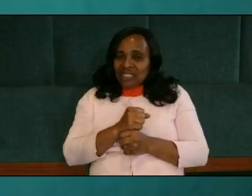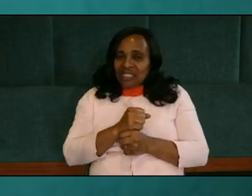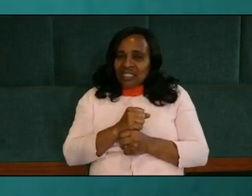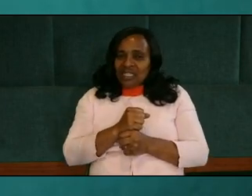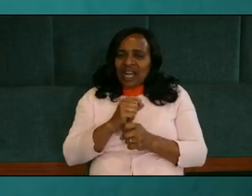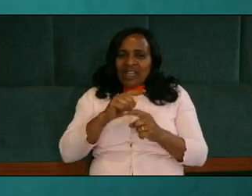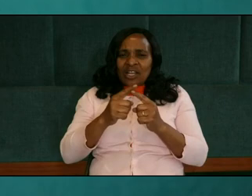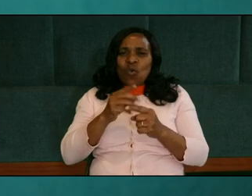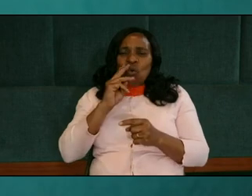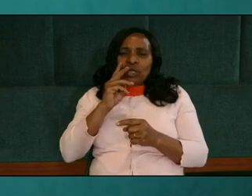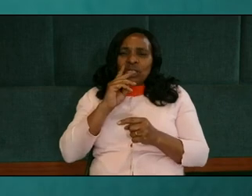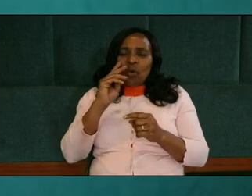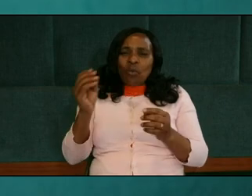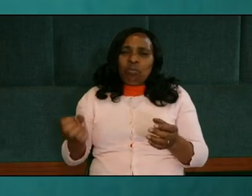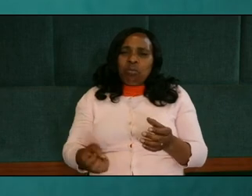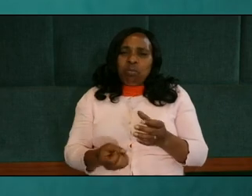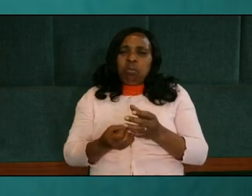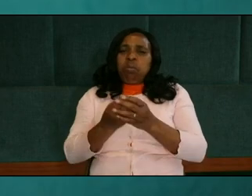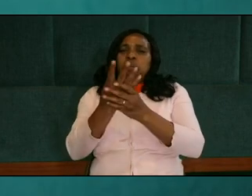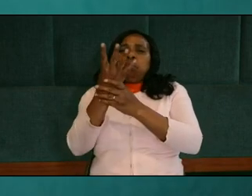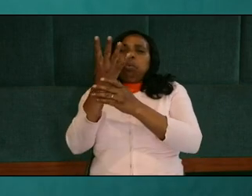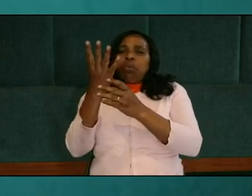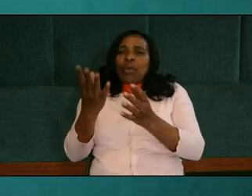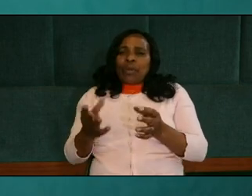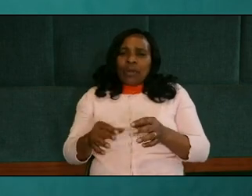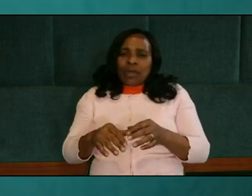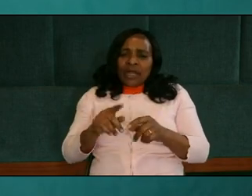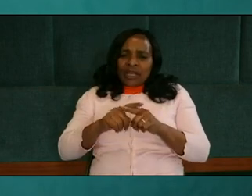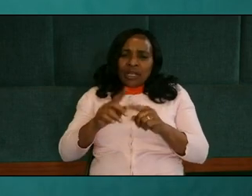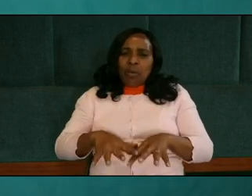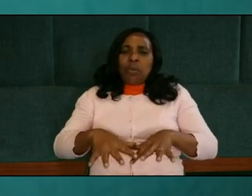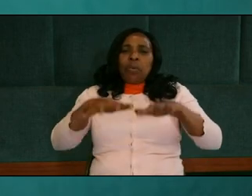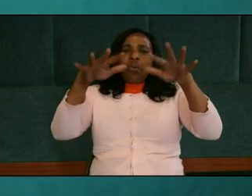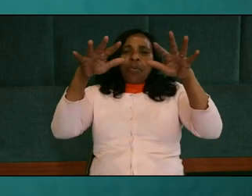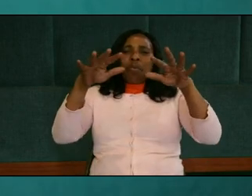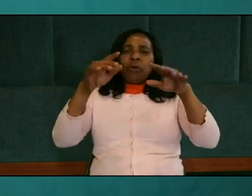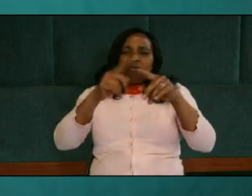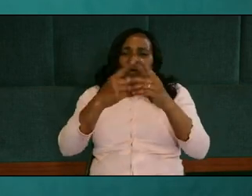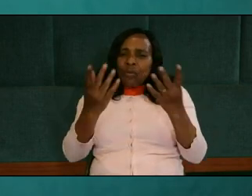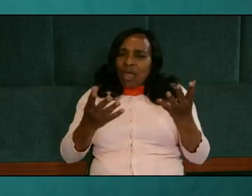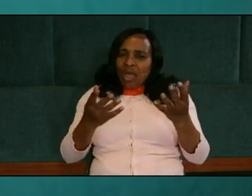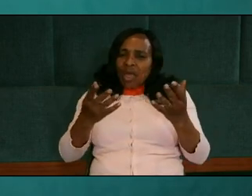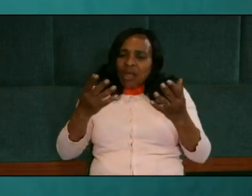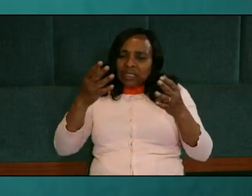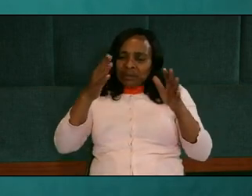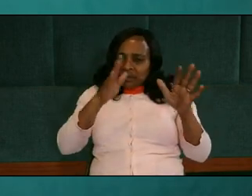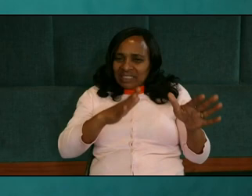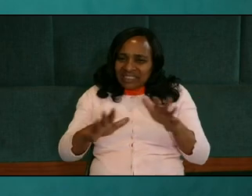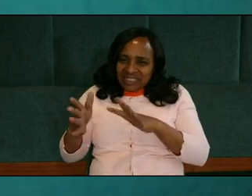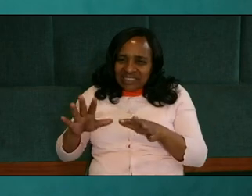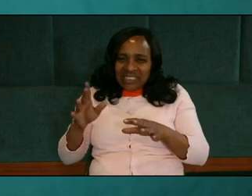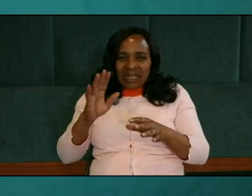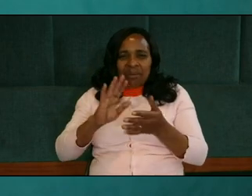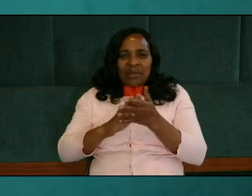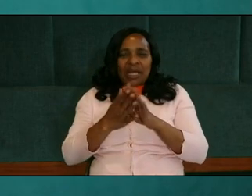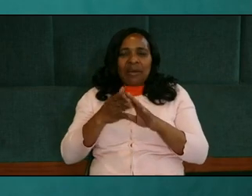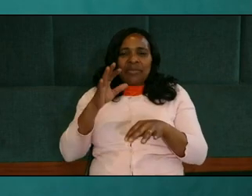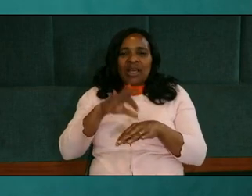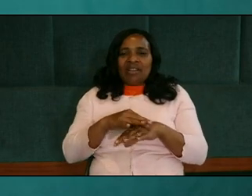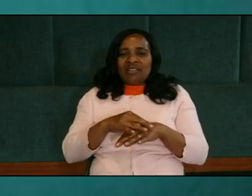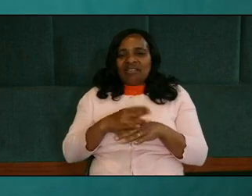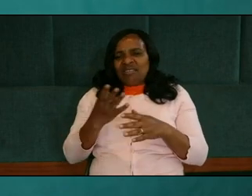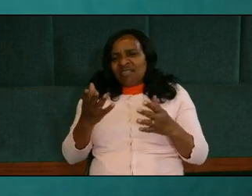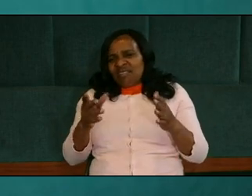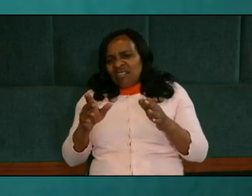will levitate from the deep, so water shall come from down and come onto the earth. I mean, that looks like a law of